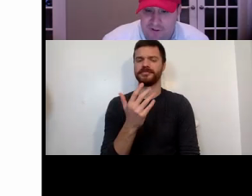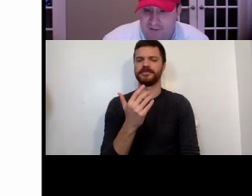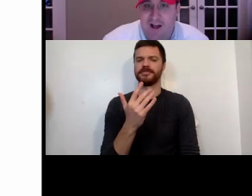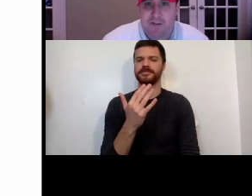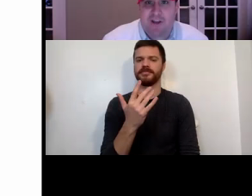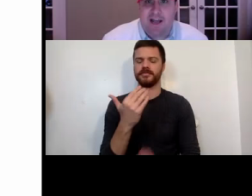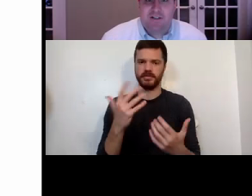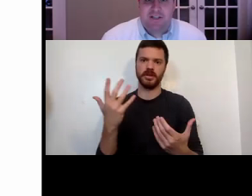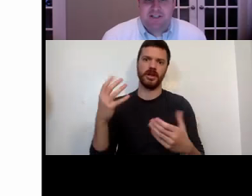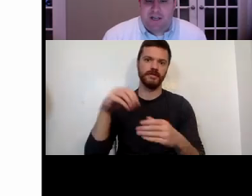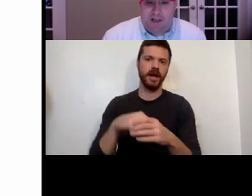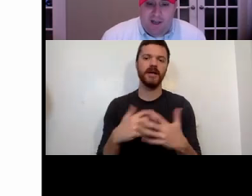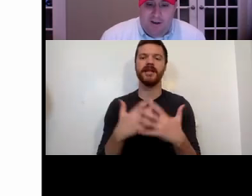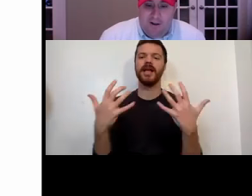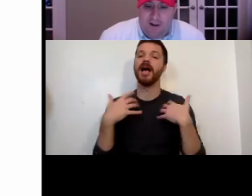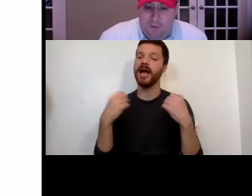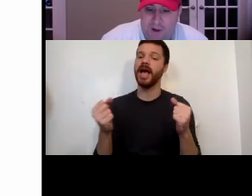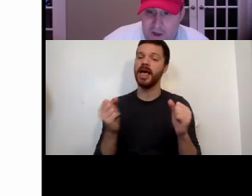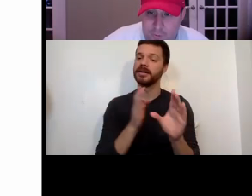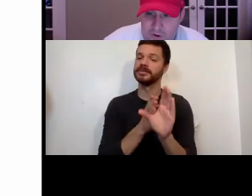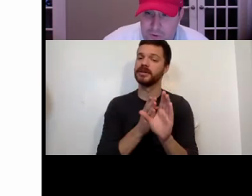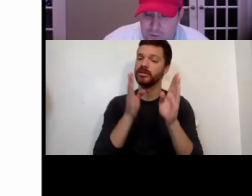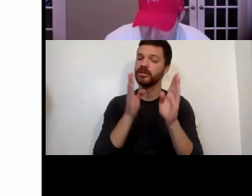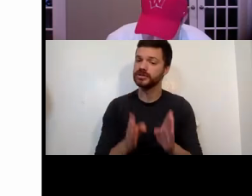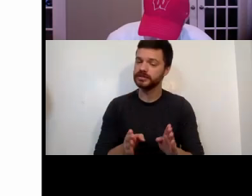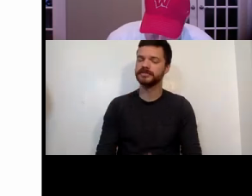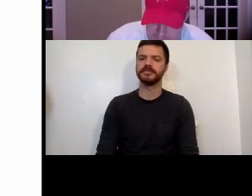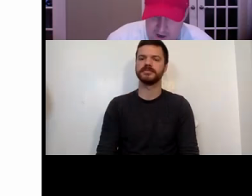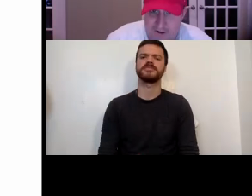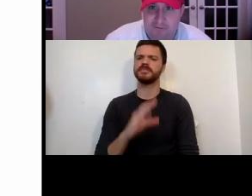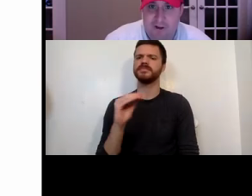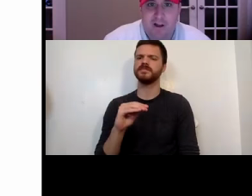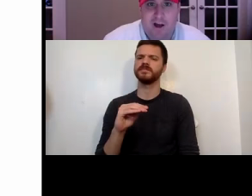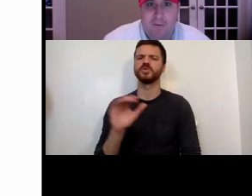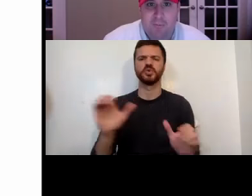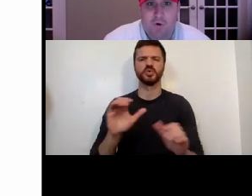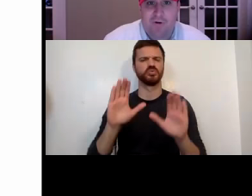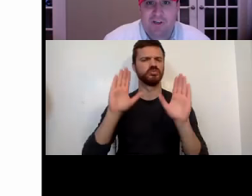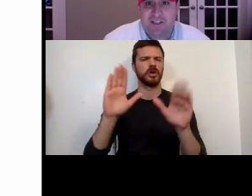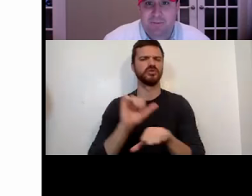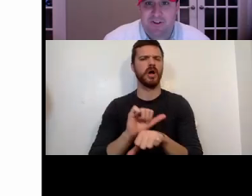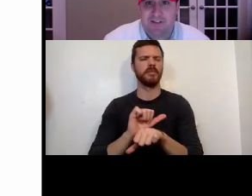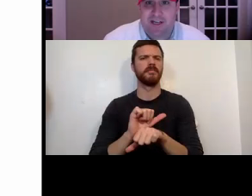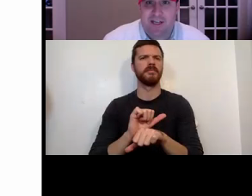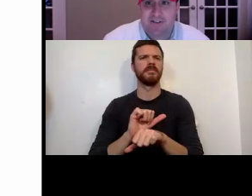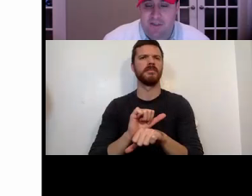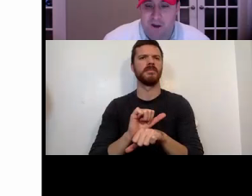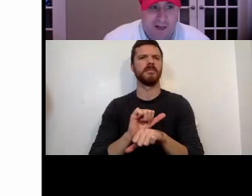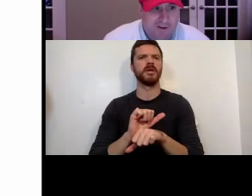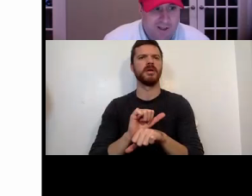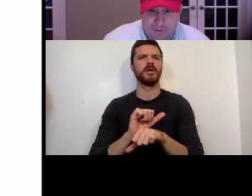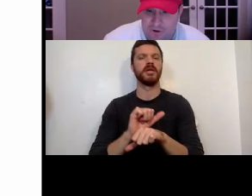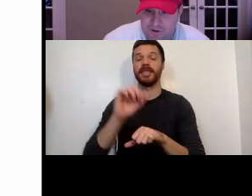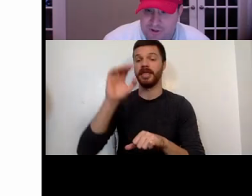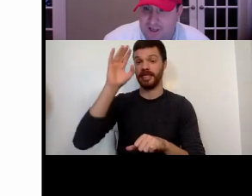involved a lot of health psychologists, and I think do a really nice job of grounding some of these techniques